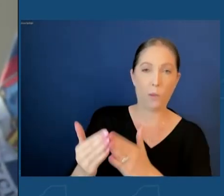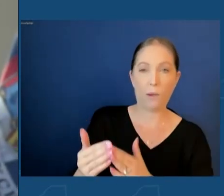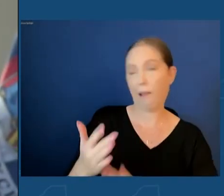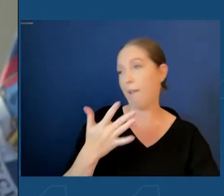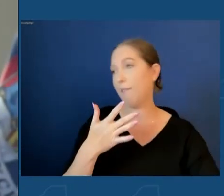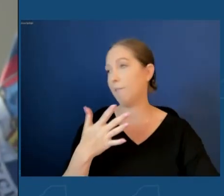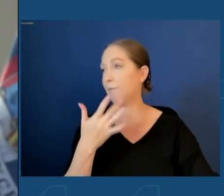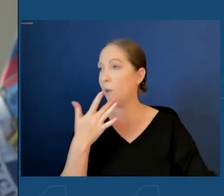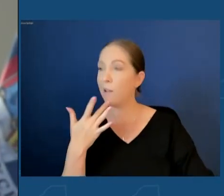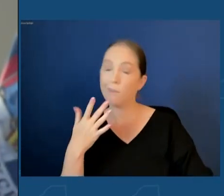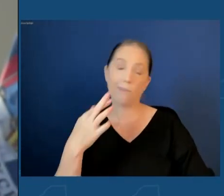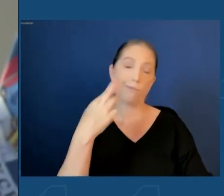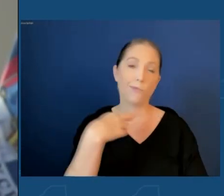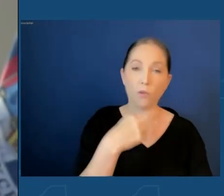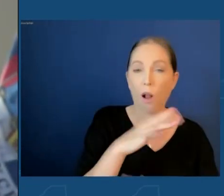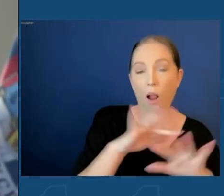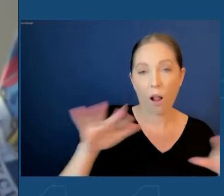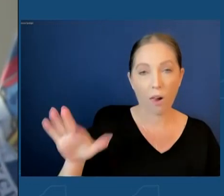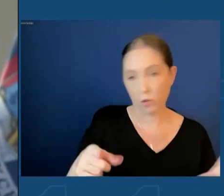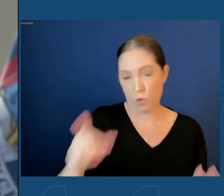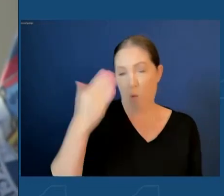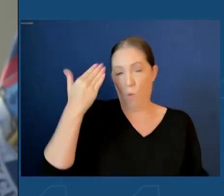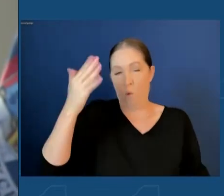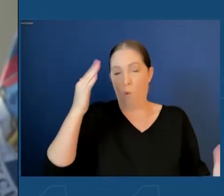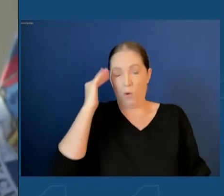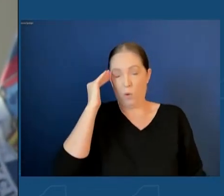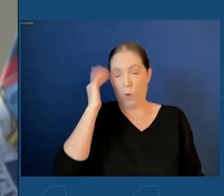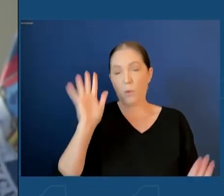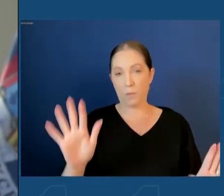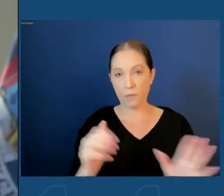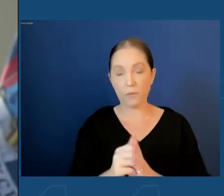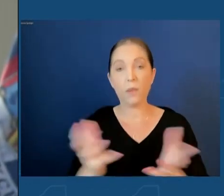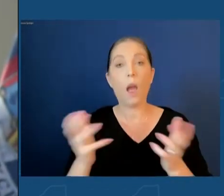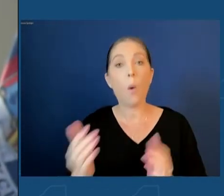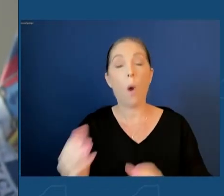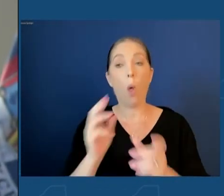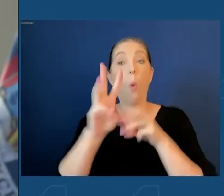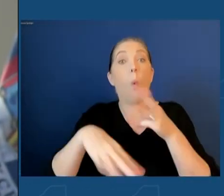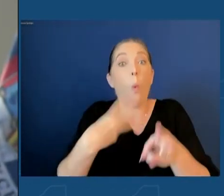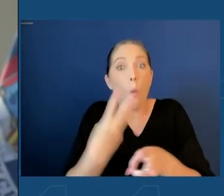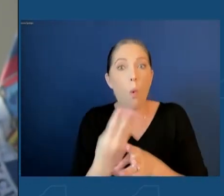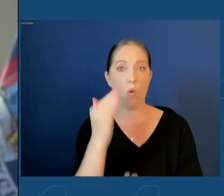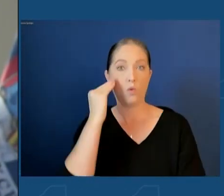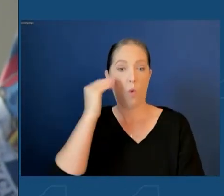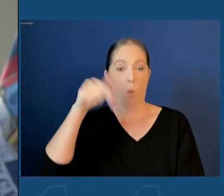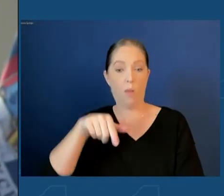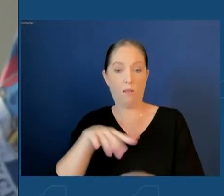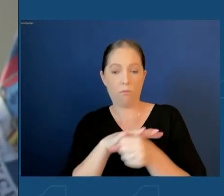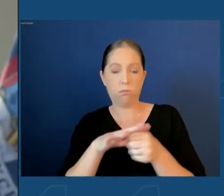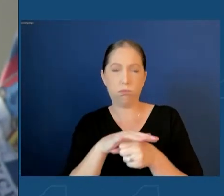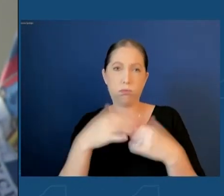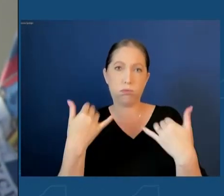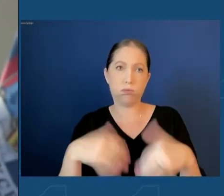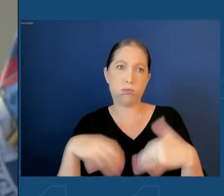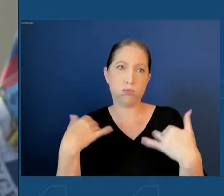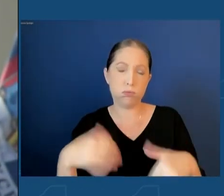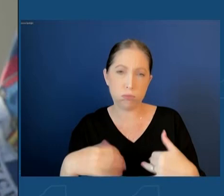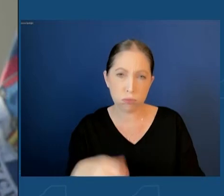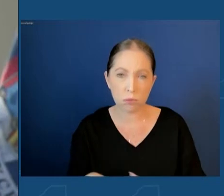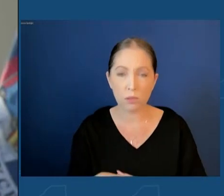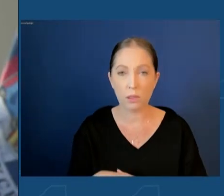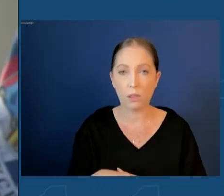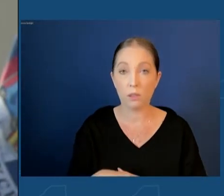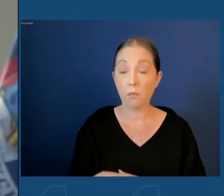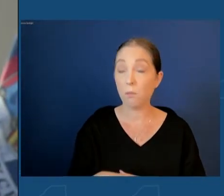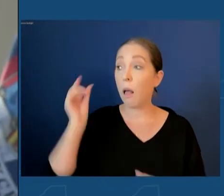want to make sure it's more than the people in this room who know what I'm talking about. I want to make sure the rest of the world knows how incredible this area is. And actually, when you think about this